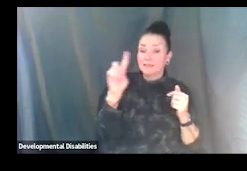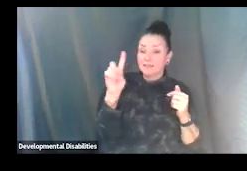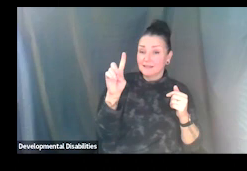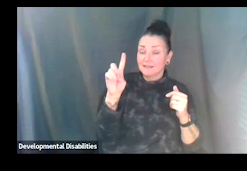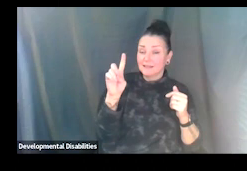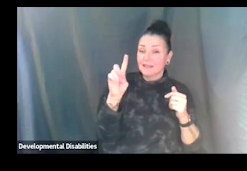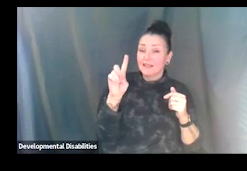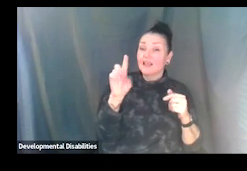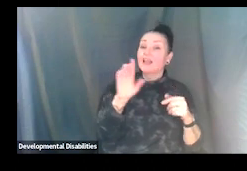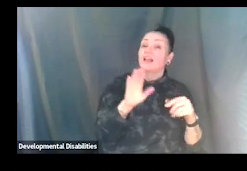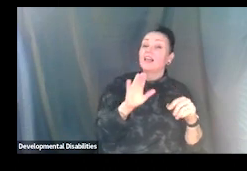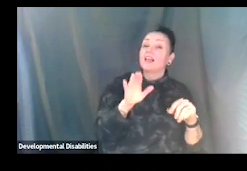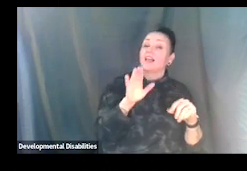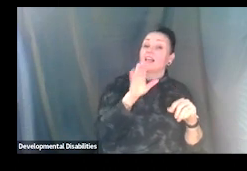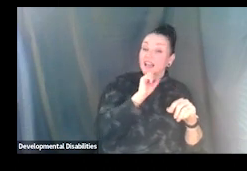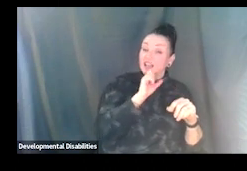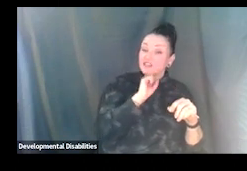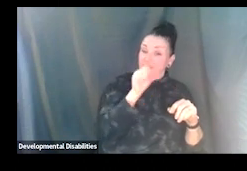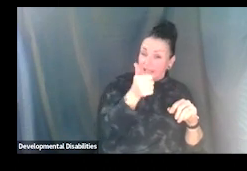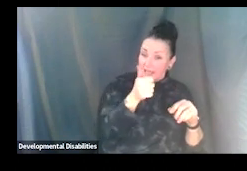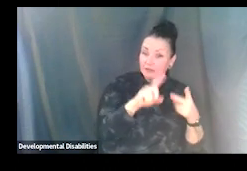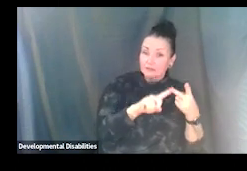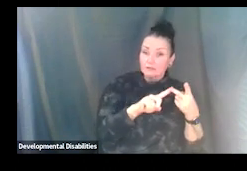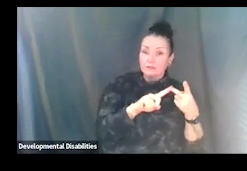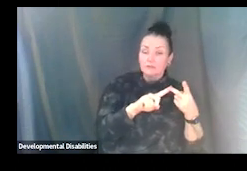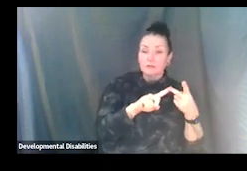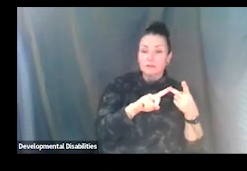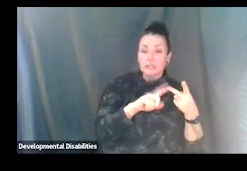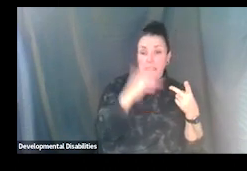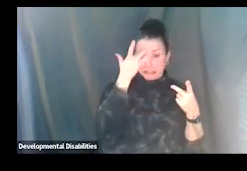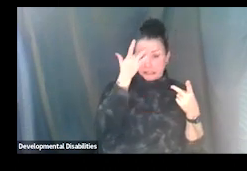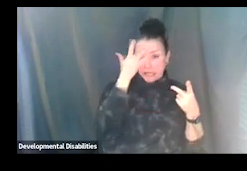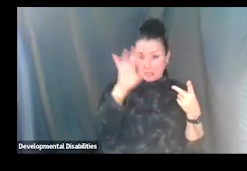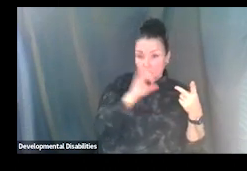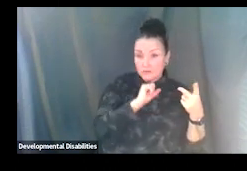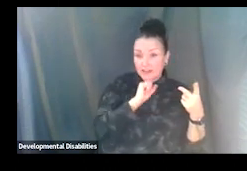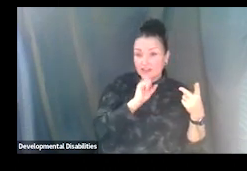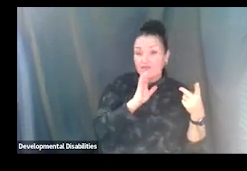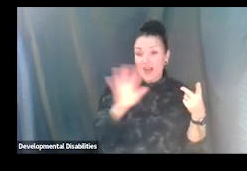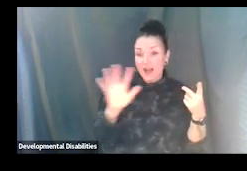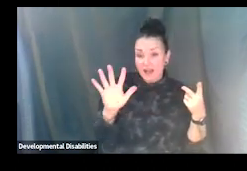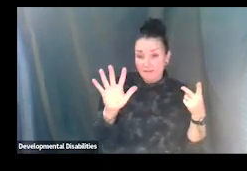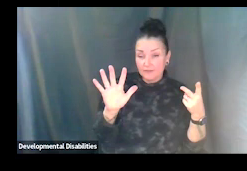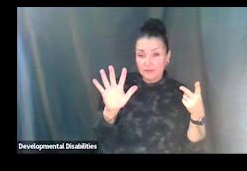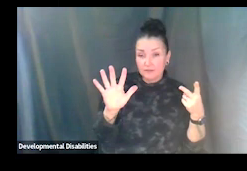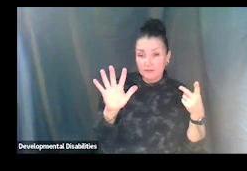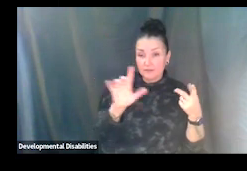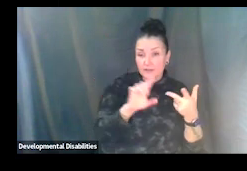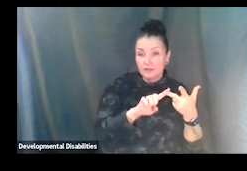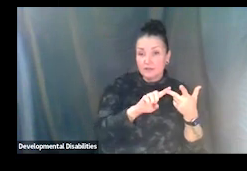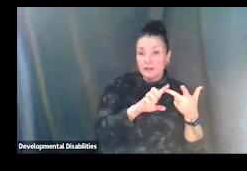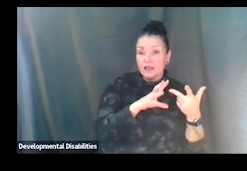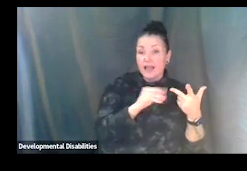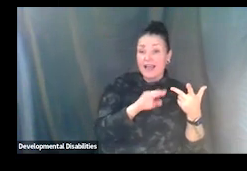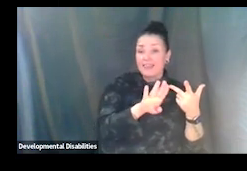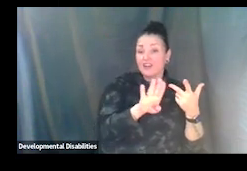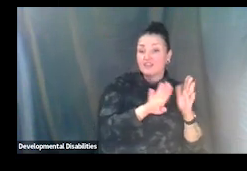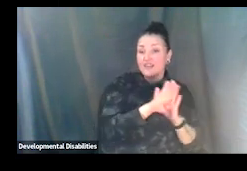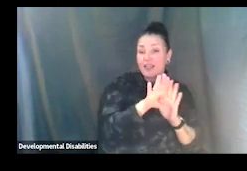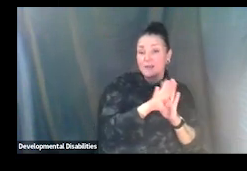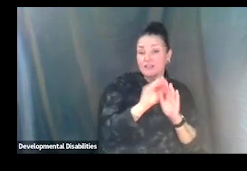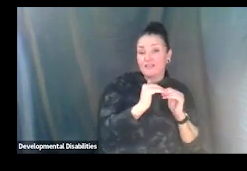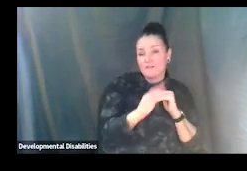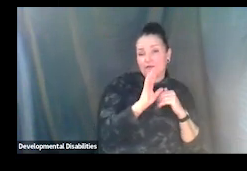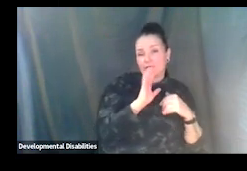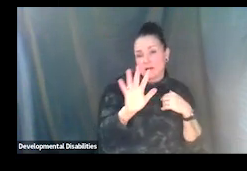studied well, because it'd be very difficult to design a study from scratch sort of aim to answer that question, but that is sort of what the belief has been, I